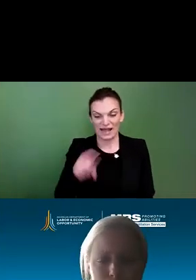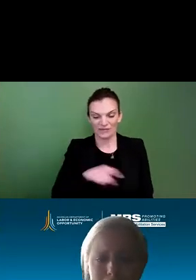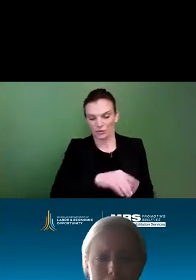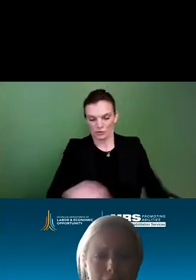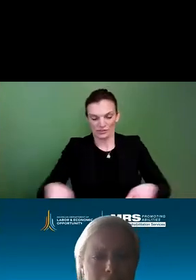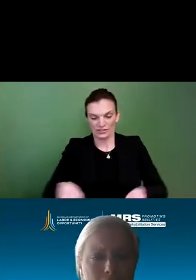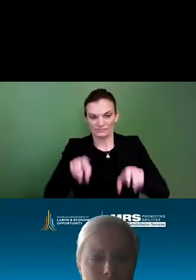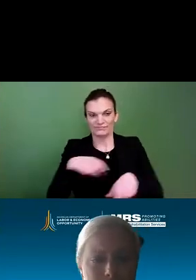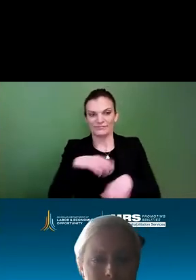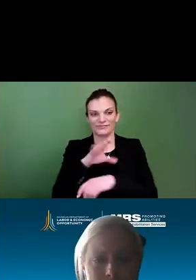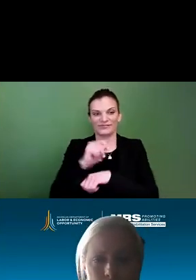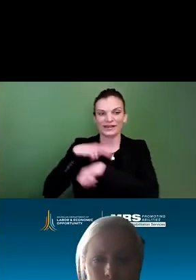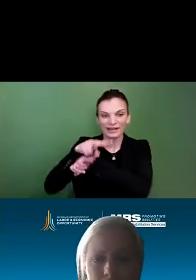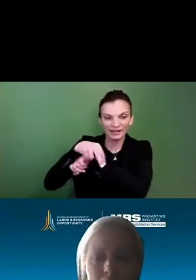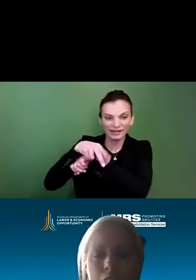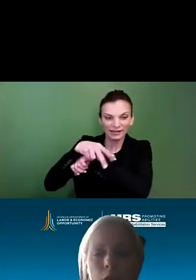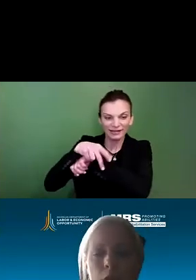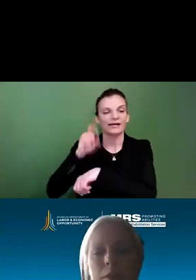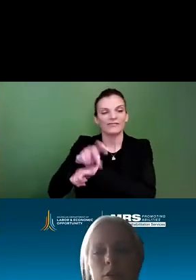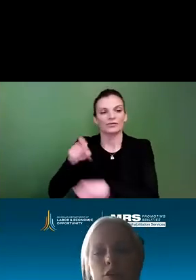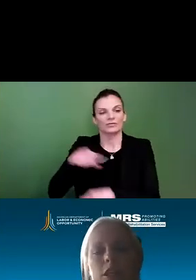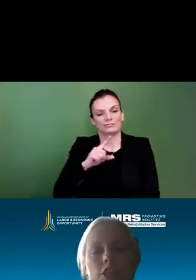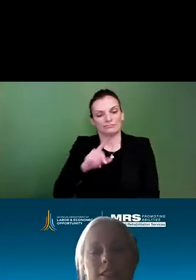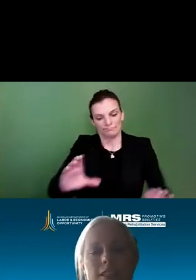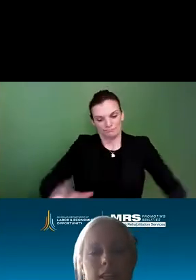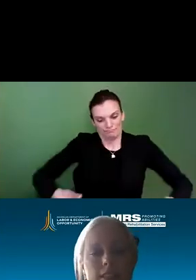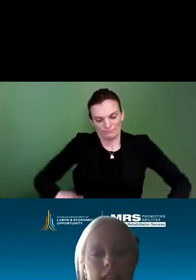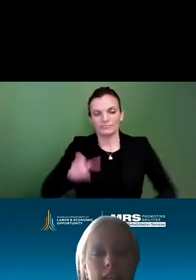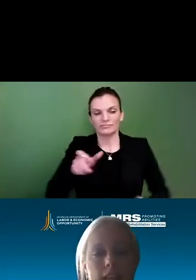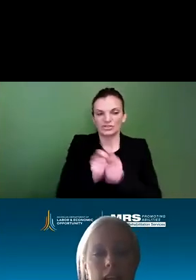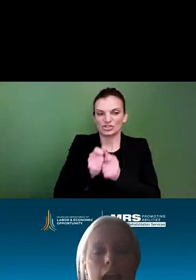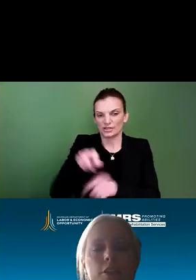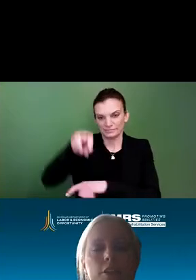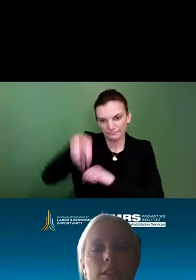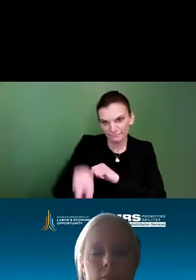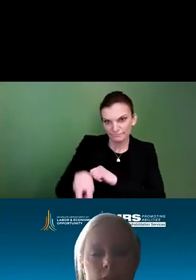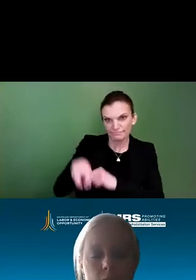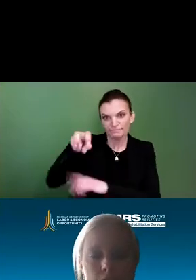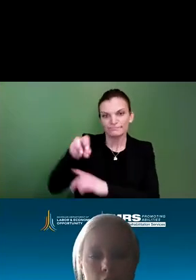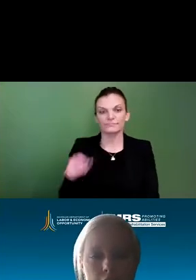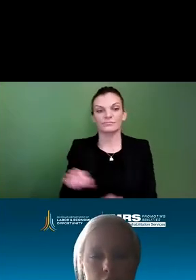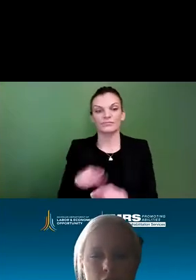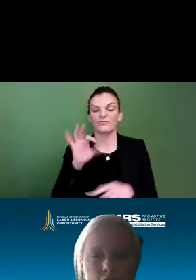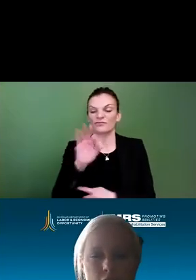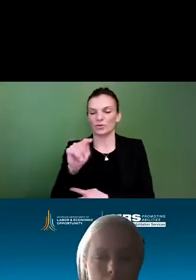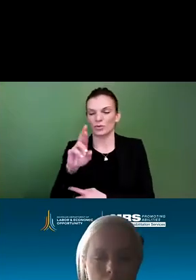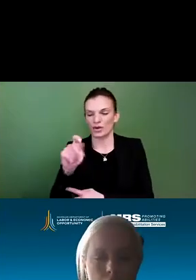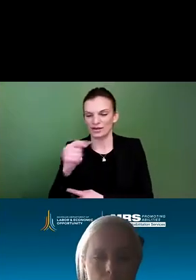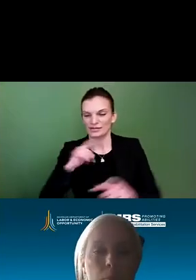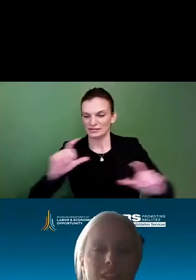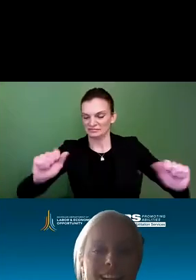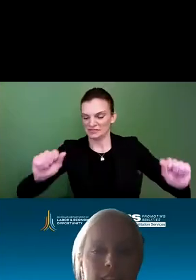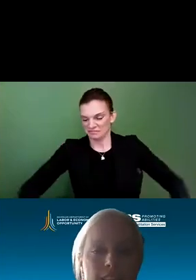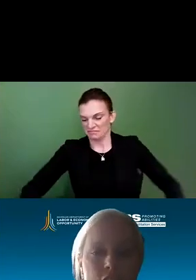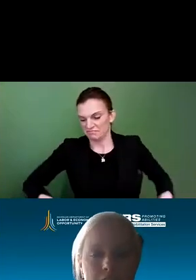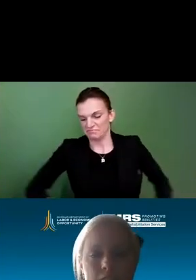seems to be dangling off the edge of the chair, remember to adjust that seat and use a footrest under you to kind of help